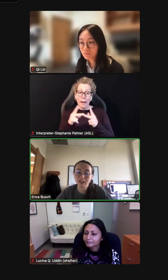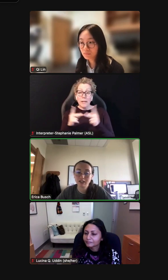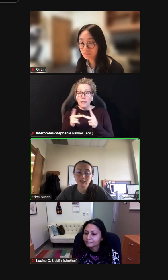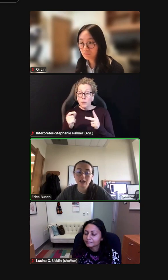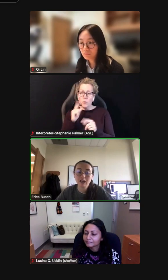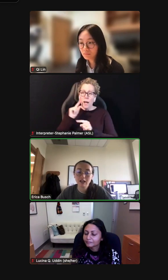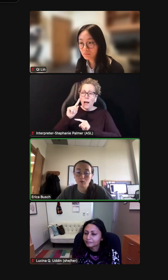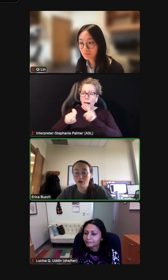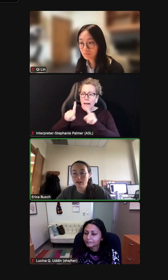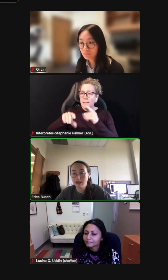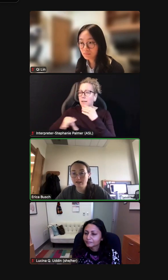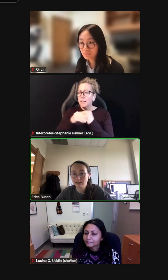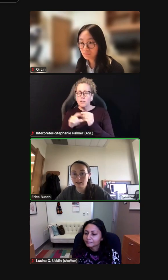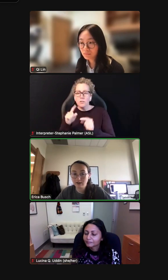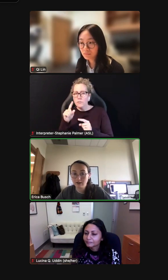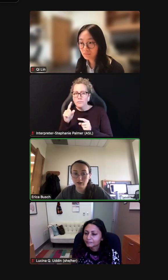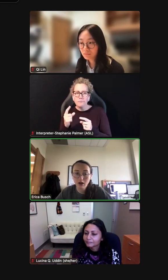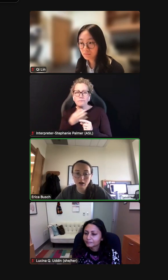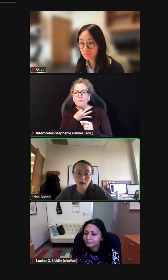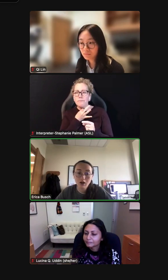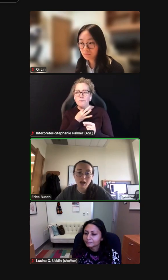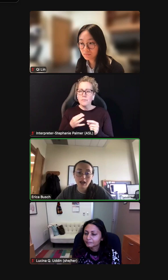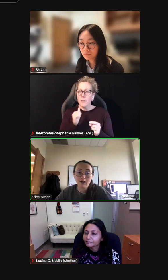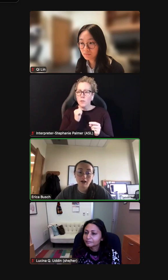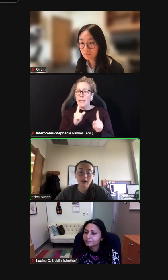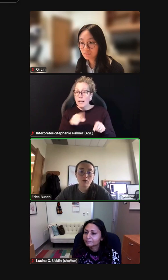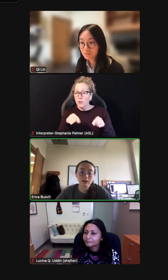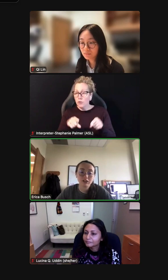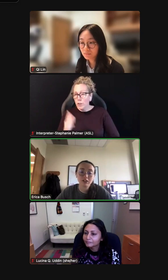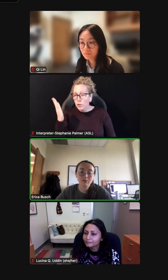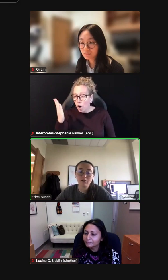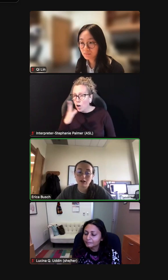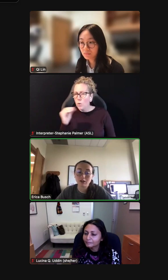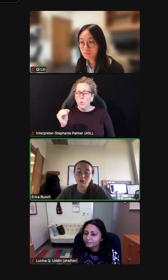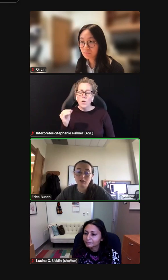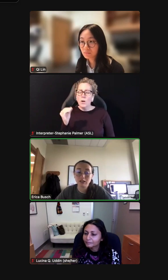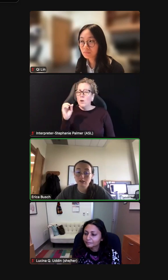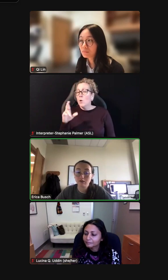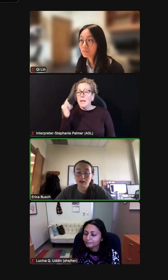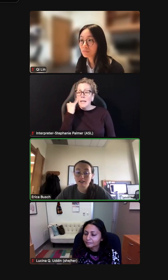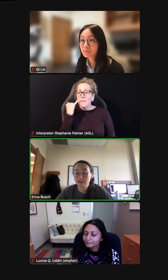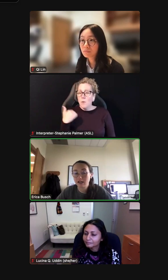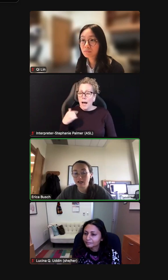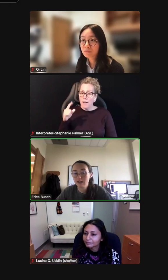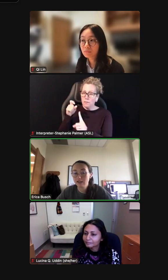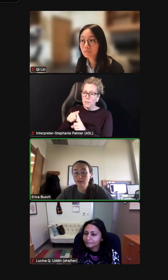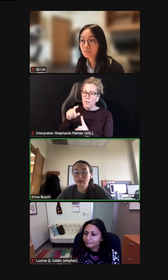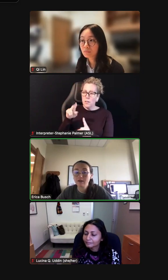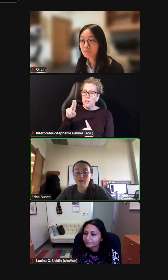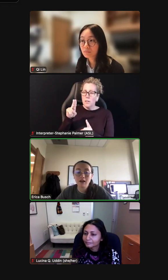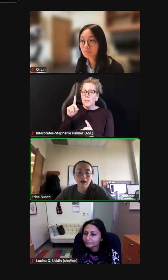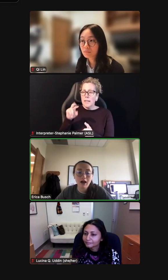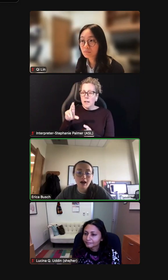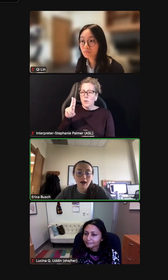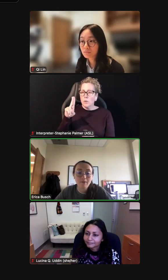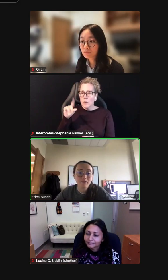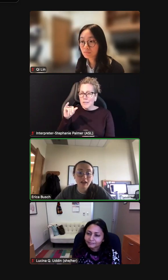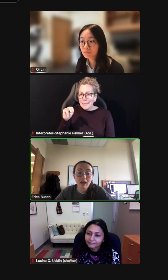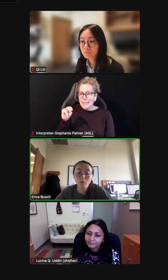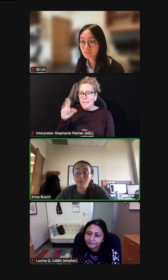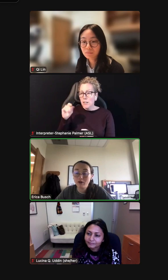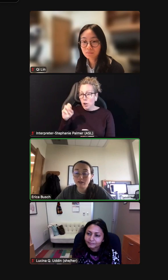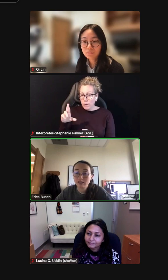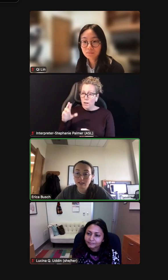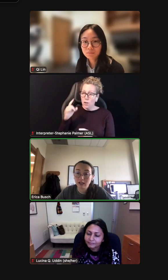additional questions that weren't answered during the talk, and or any questions about Dr. Uddin's career as a scientist.